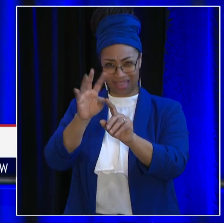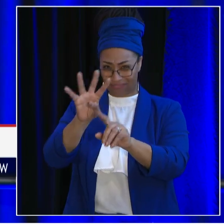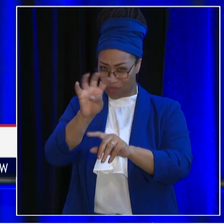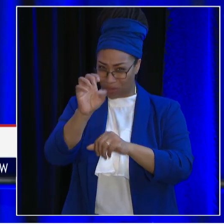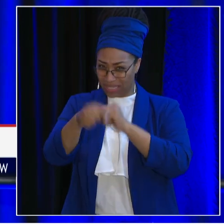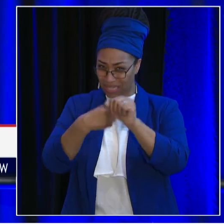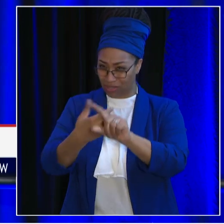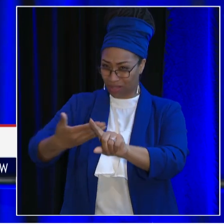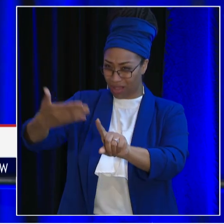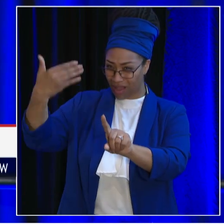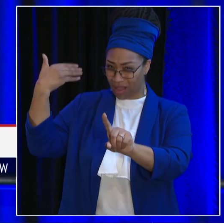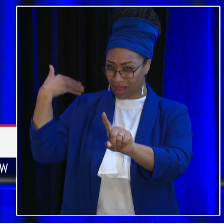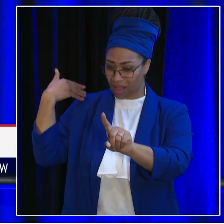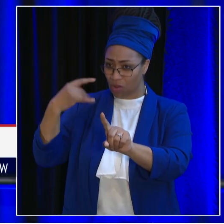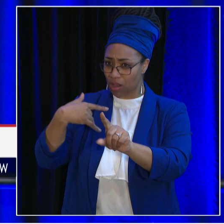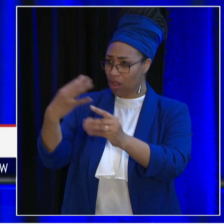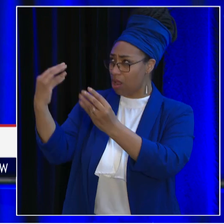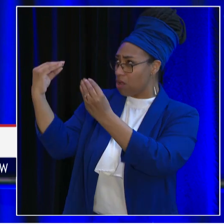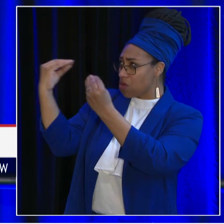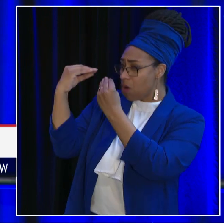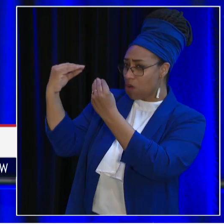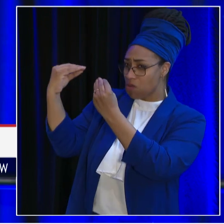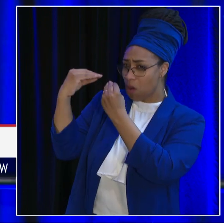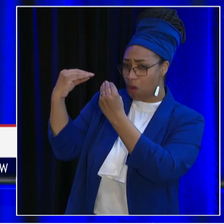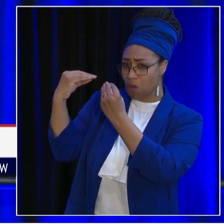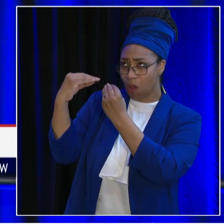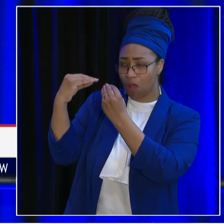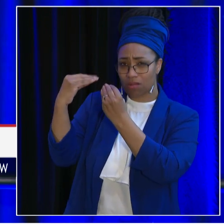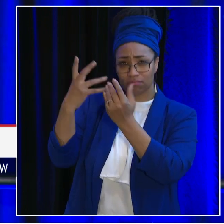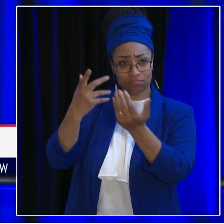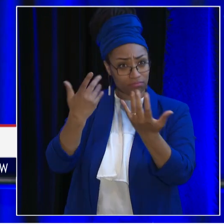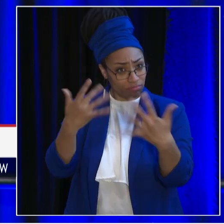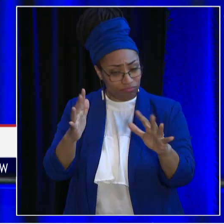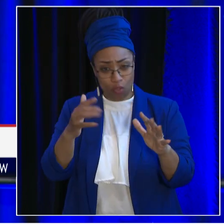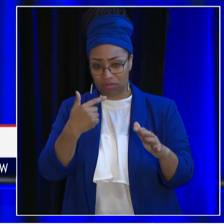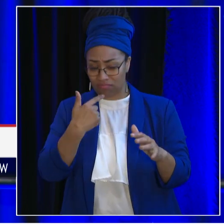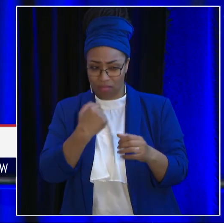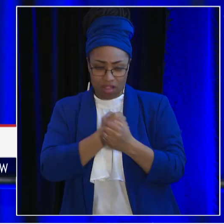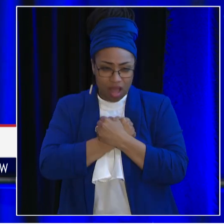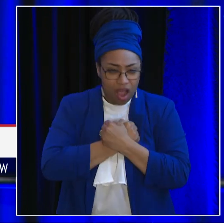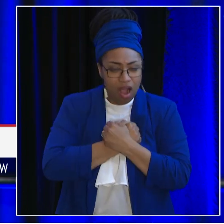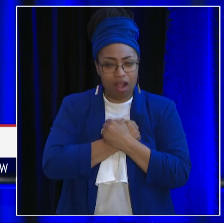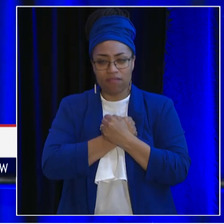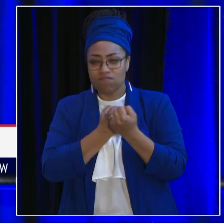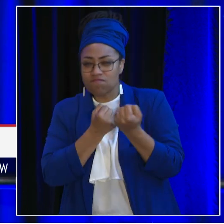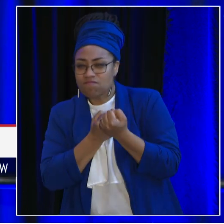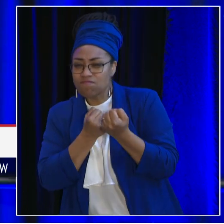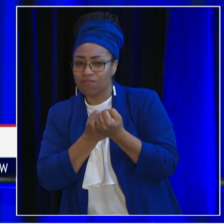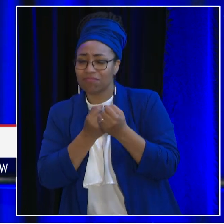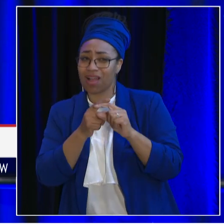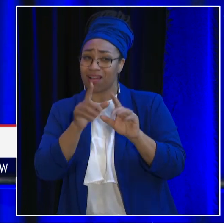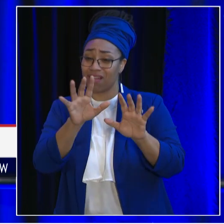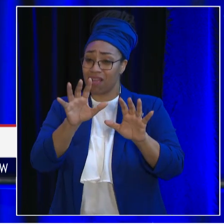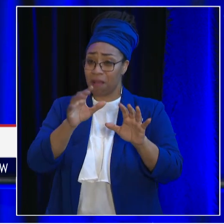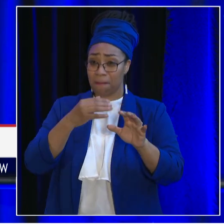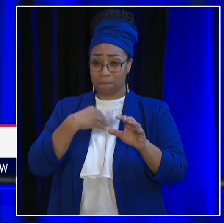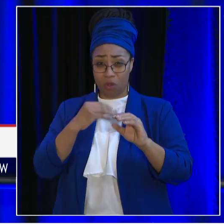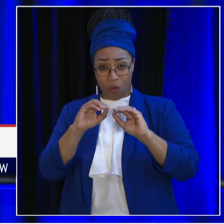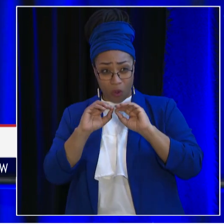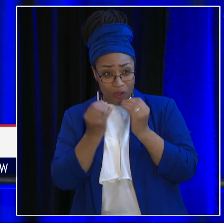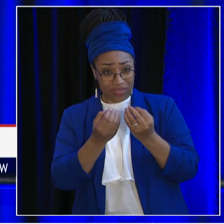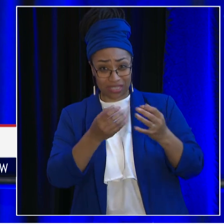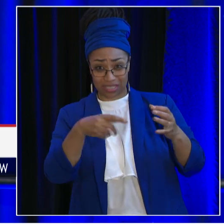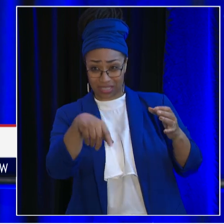so much about what love means. That's the motto of my office, is lead with love. And I